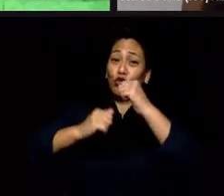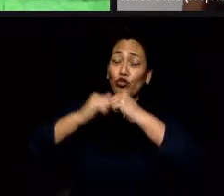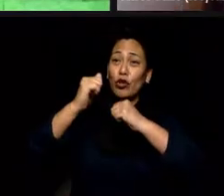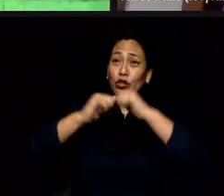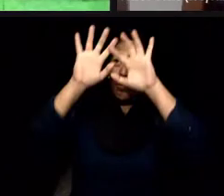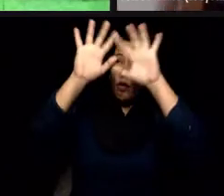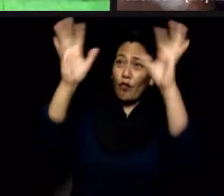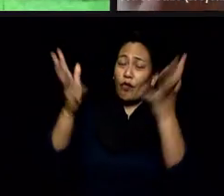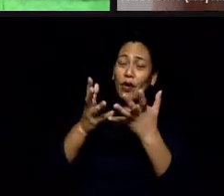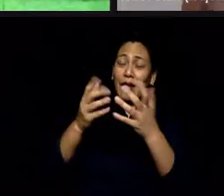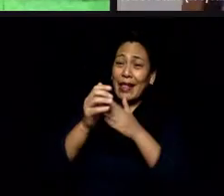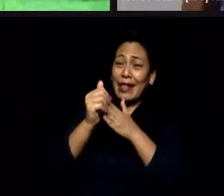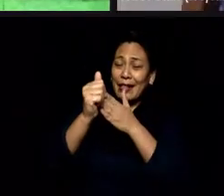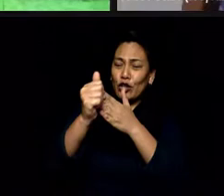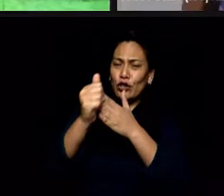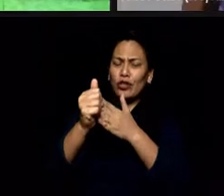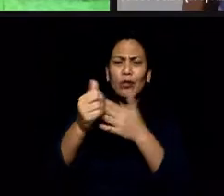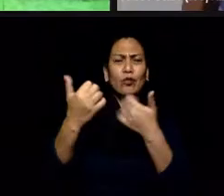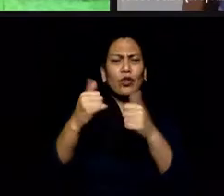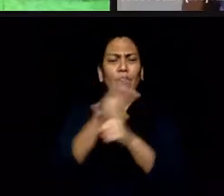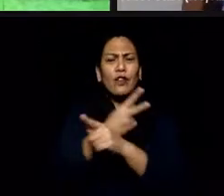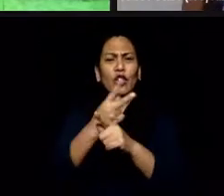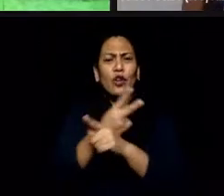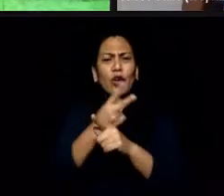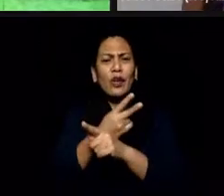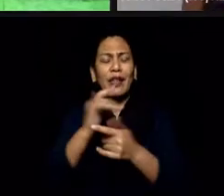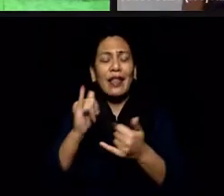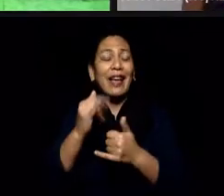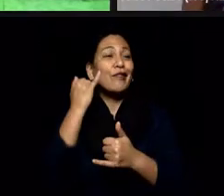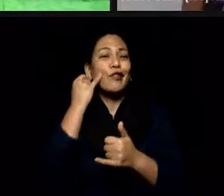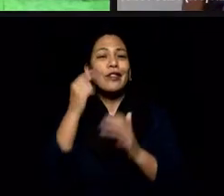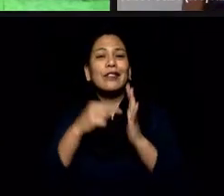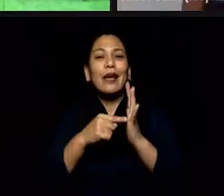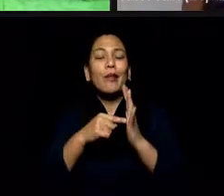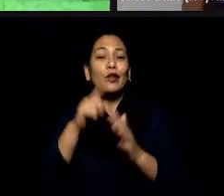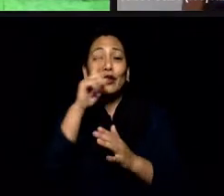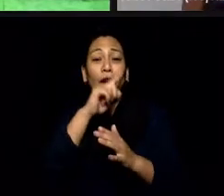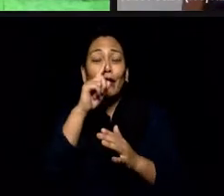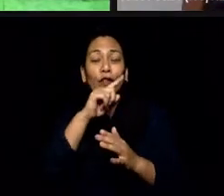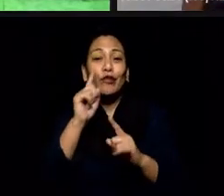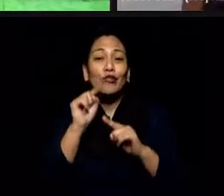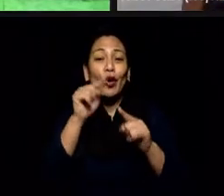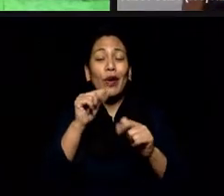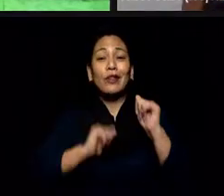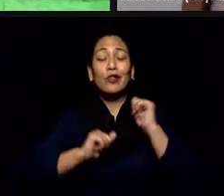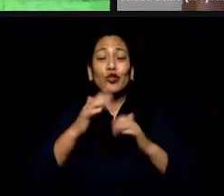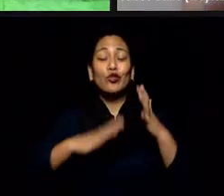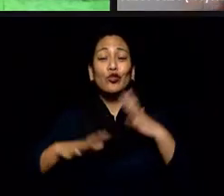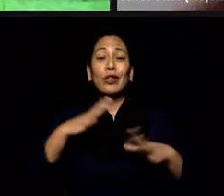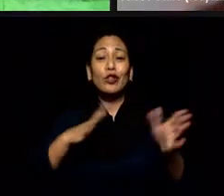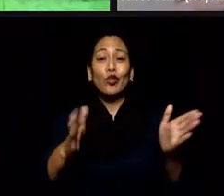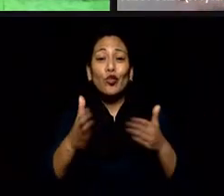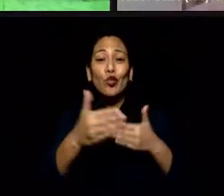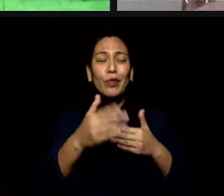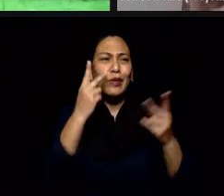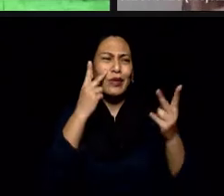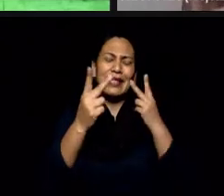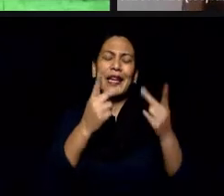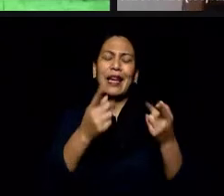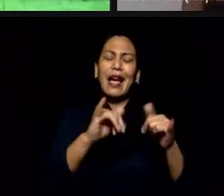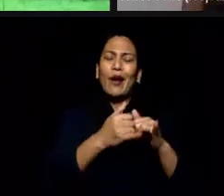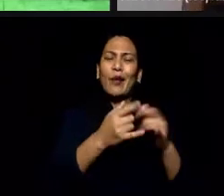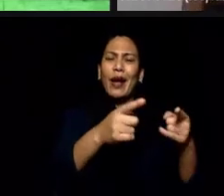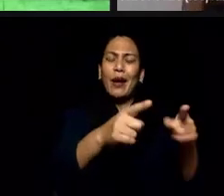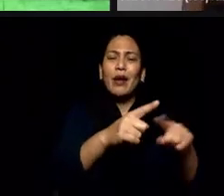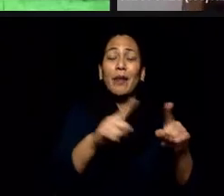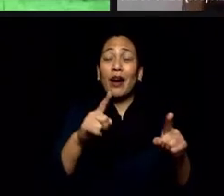that plays out in so many ways. If you look at Stratford in the dressing room, you'll see how it plays out in the acting community. But from a structural place,